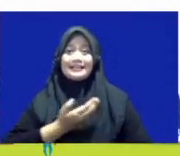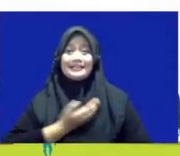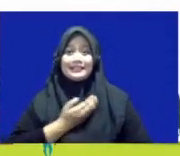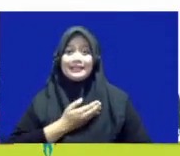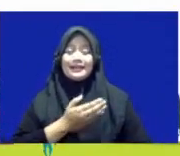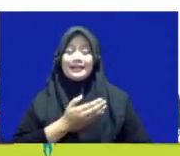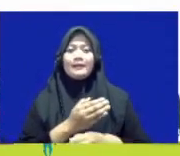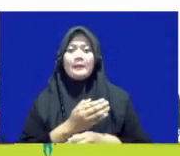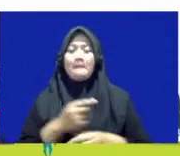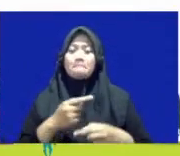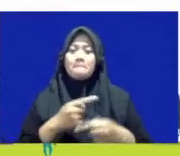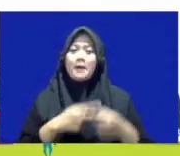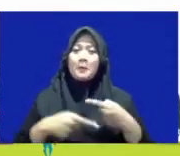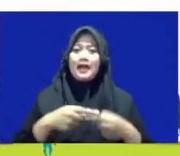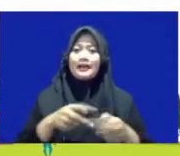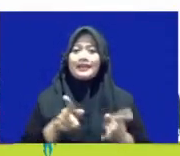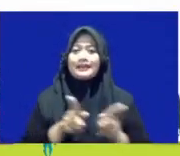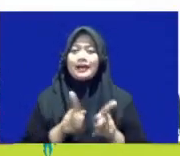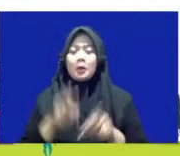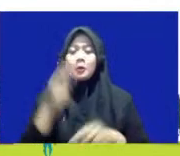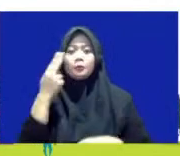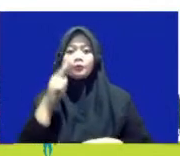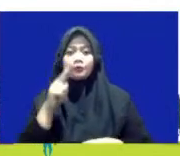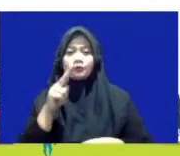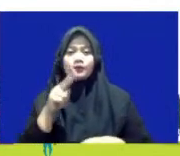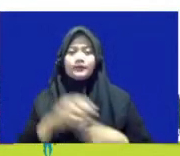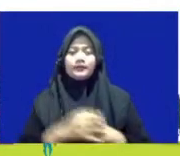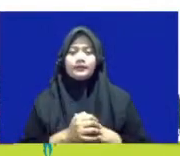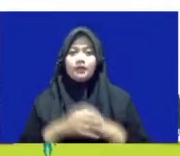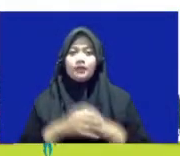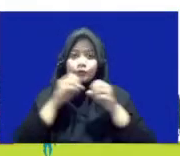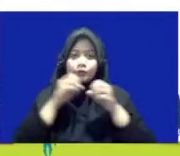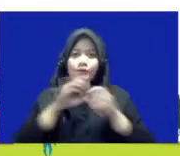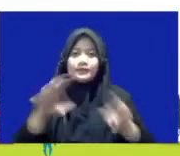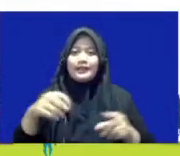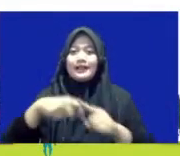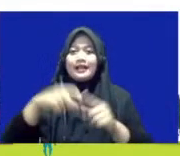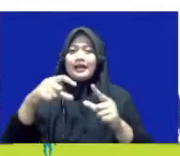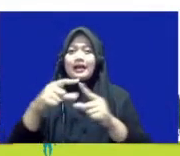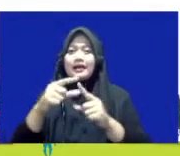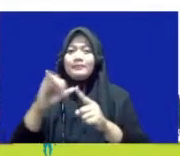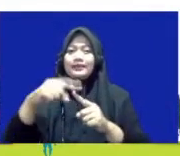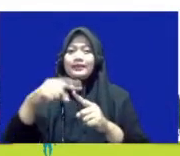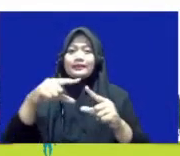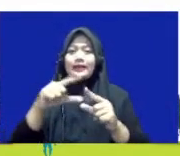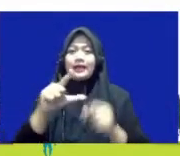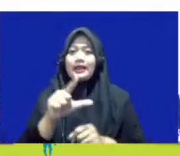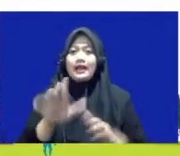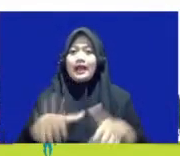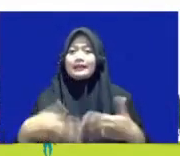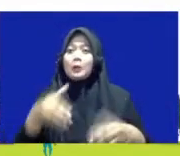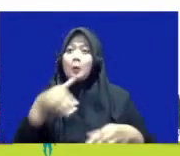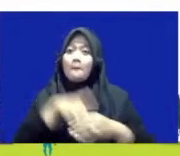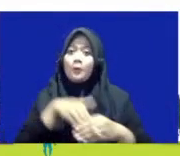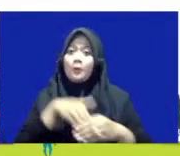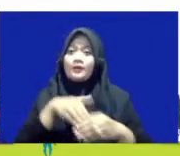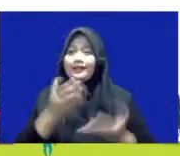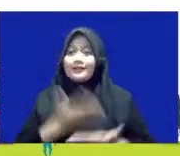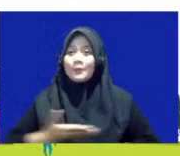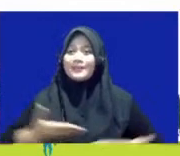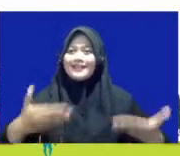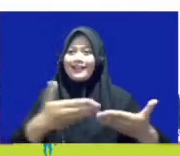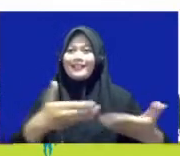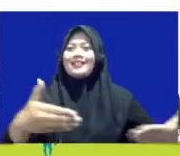I have heard some age dividend is Bangladesh enjoying. Yes, age dividend youth participation. We are